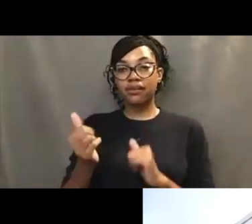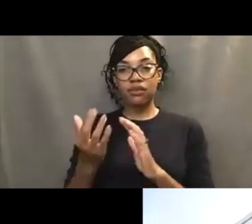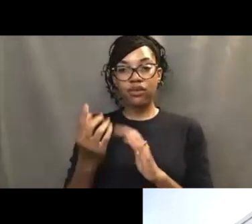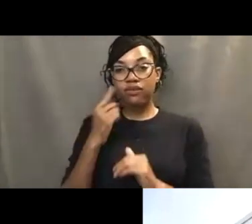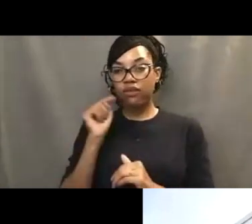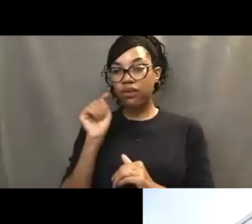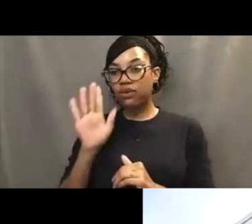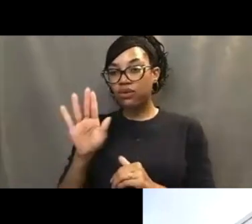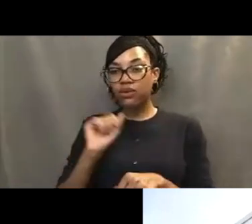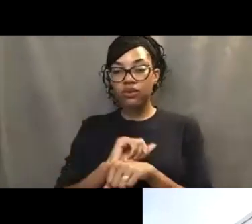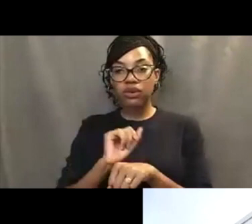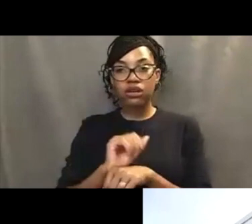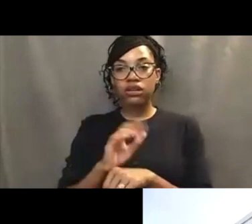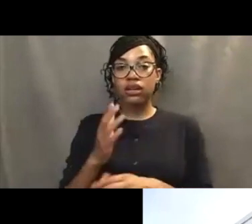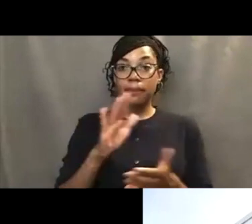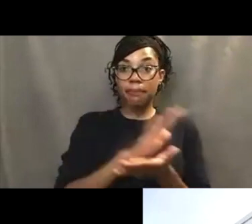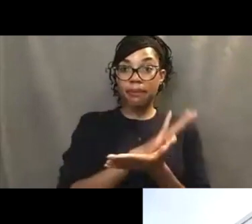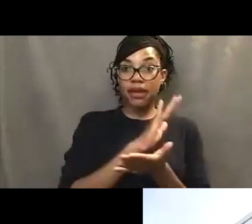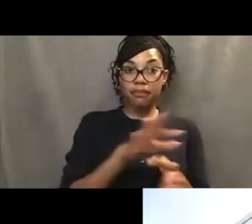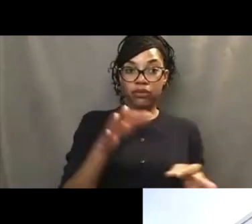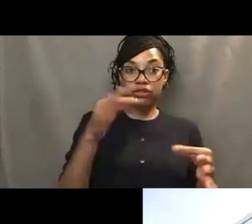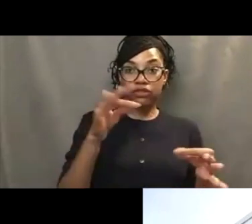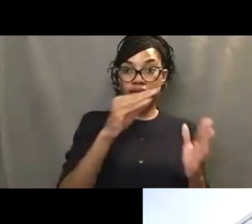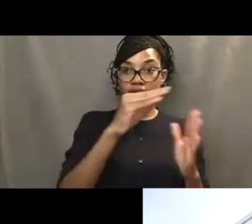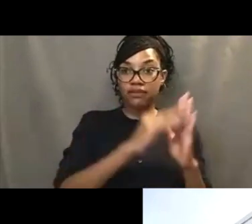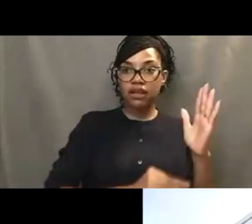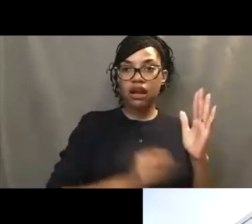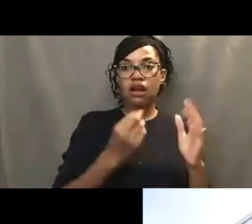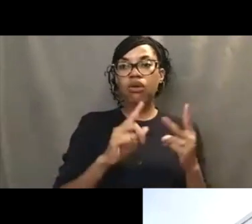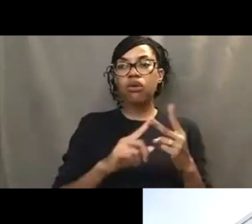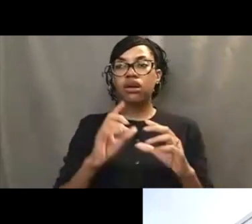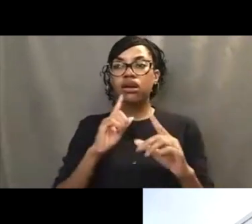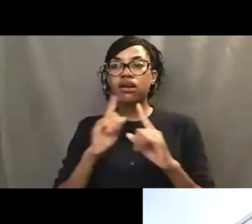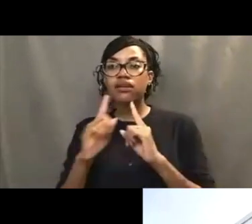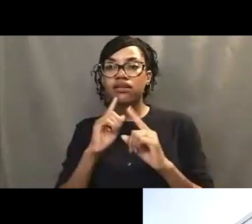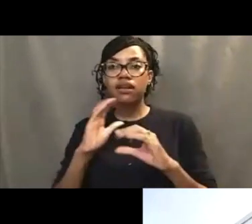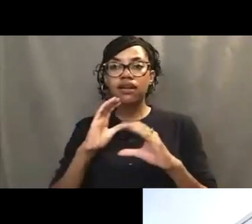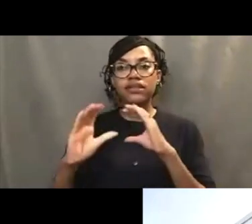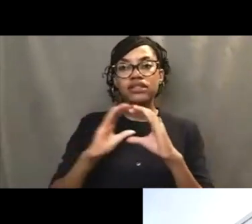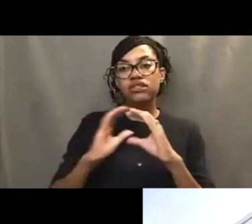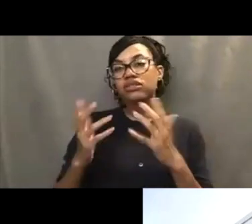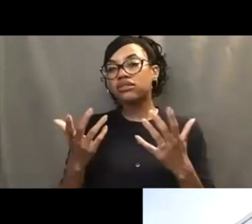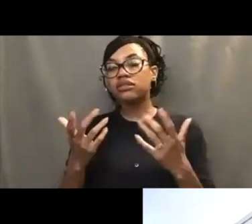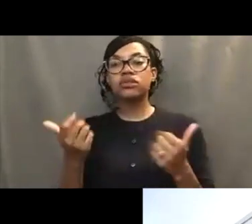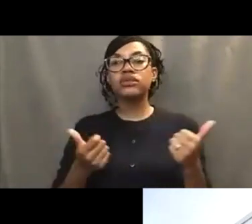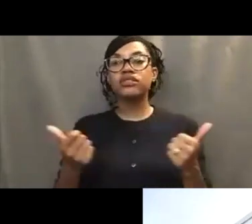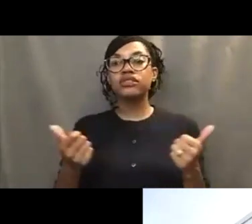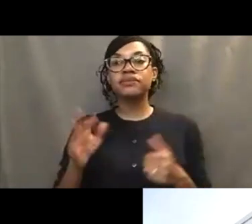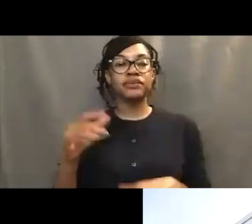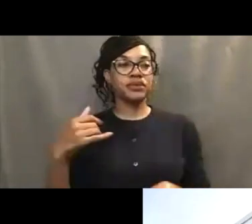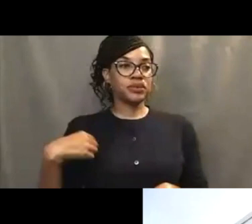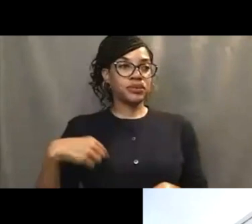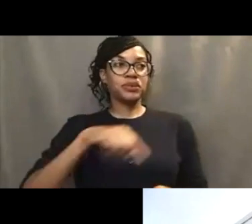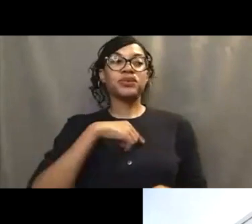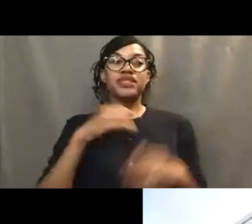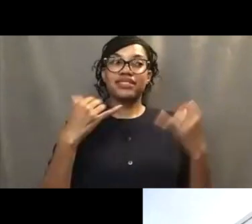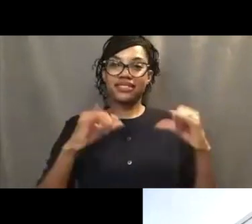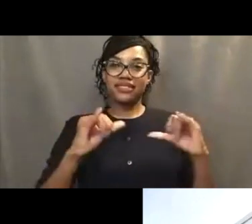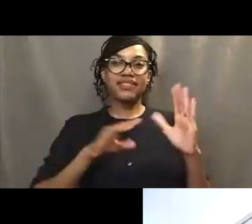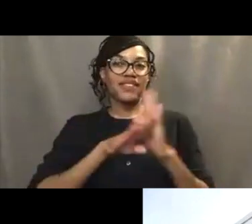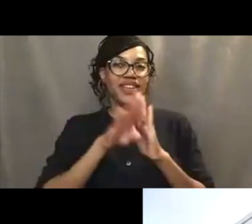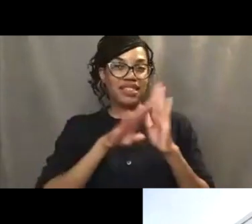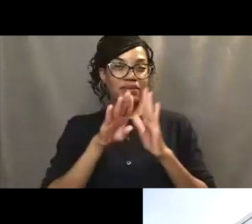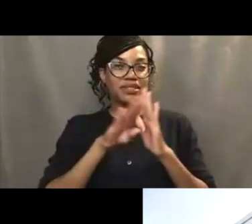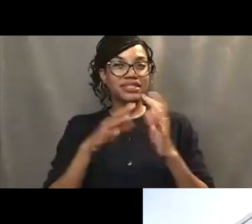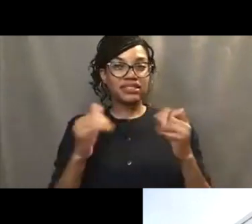one-on-one conversations, or is it some of both? Yeah, well, we're still developing them because we're very much at the